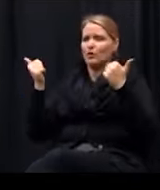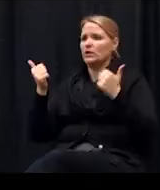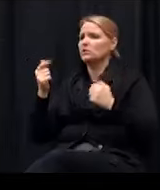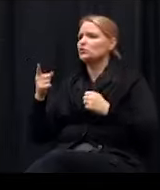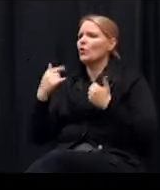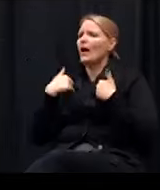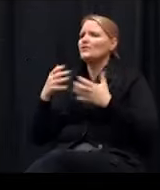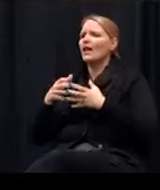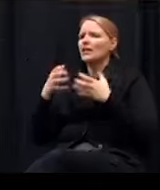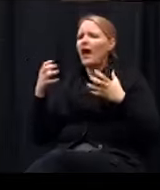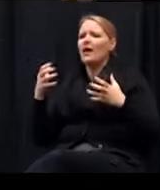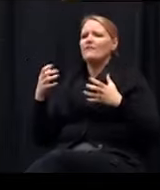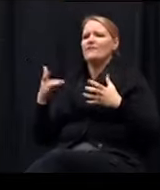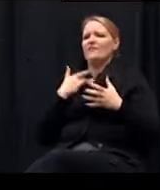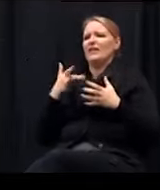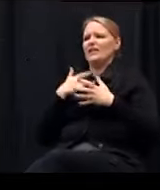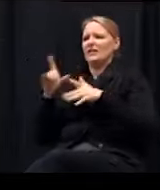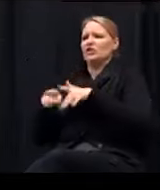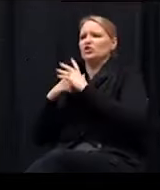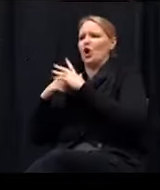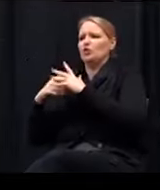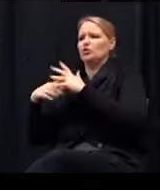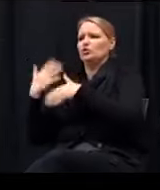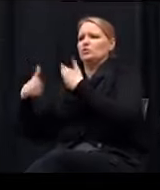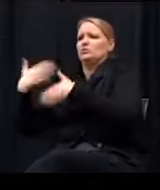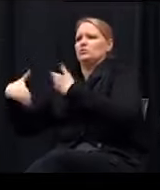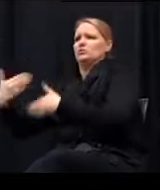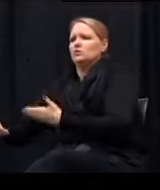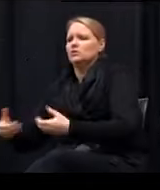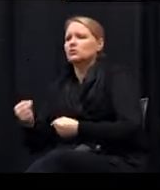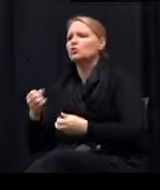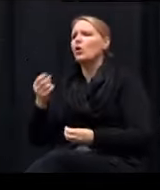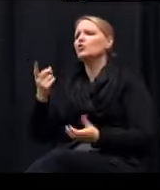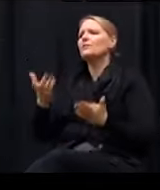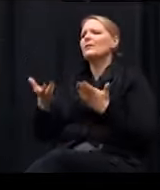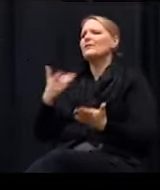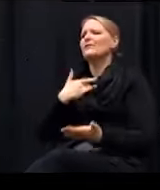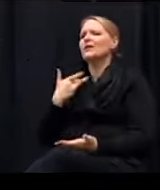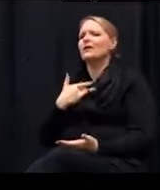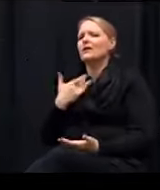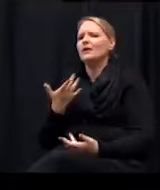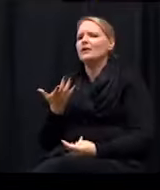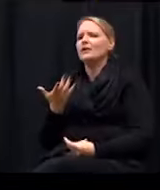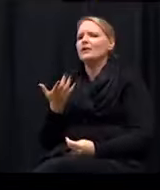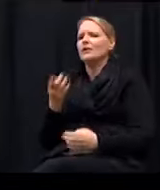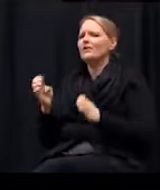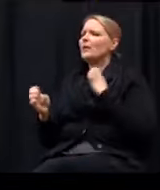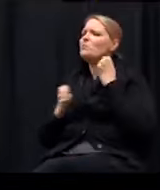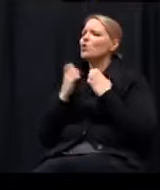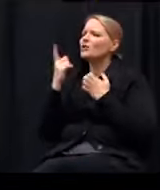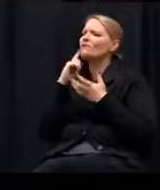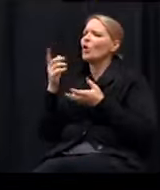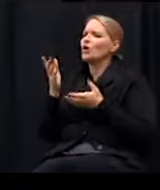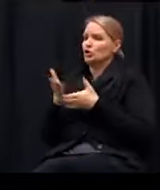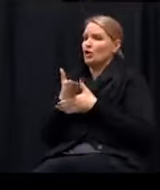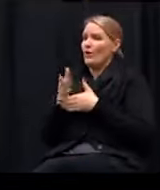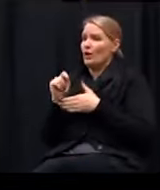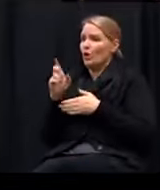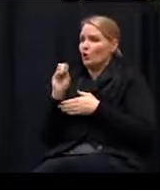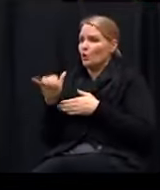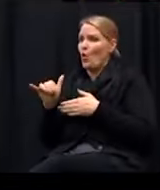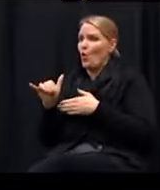lot of other feelings that are kicking in. So you might be feeling, you know, the emotions of sharing a toy is a lot